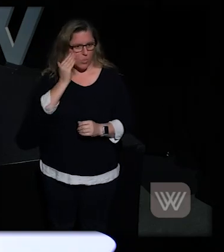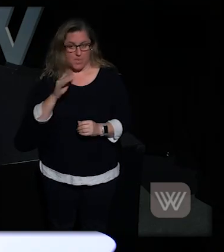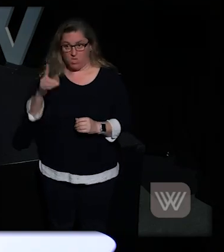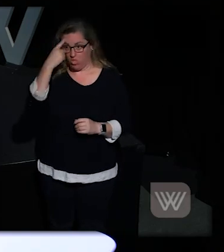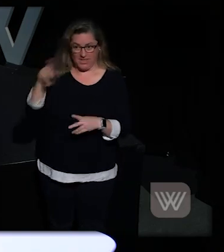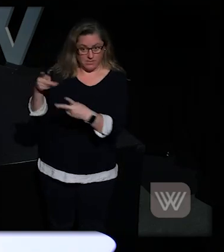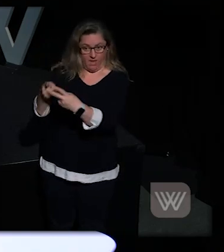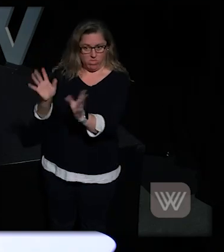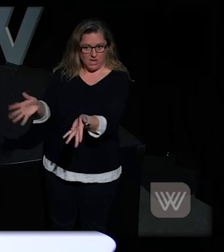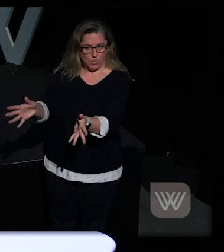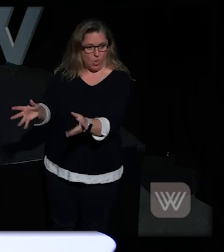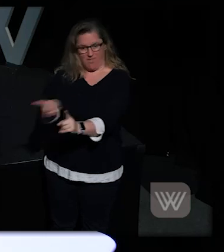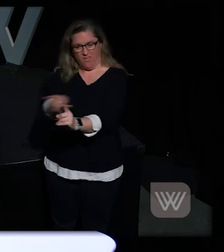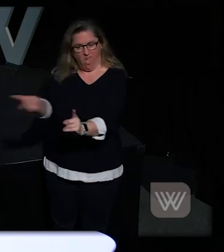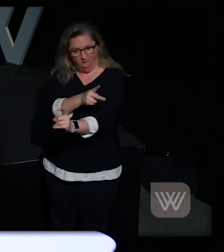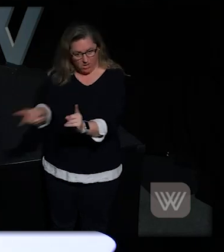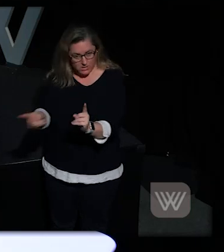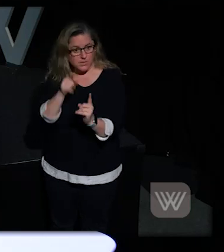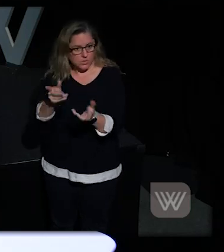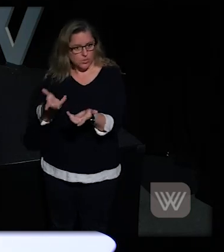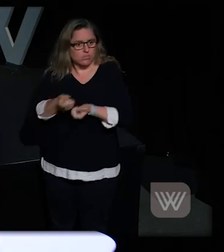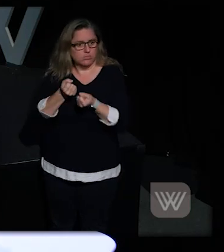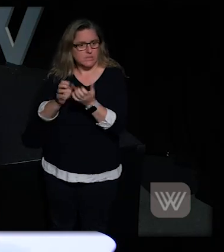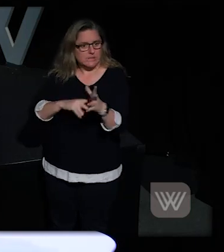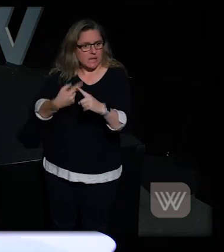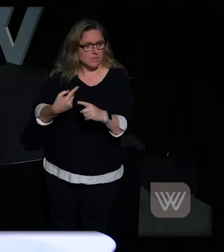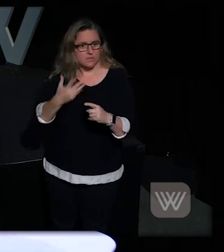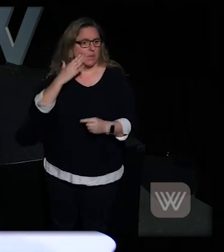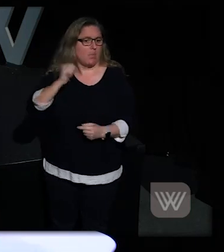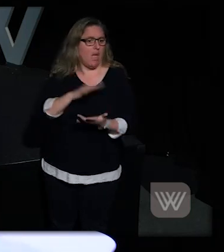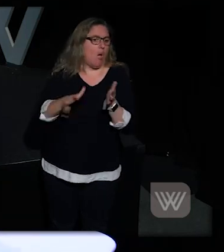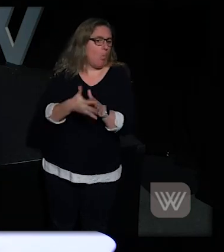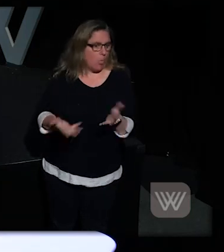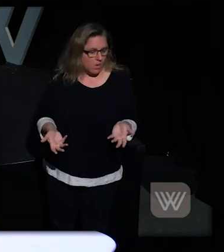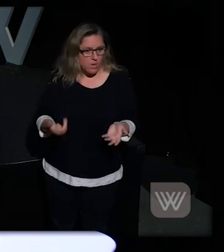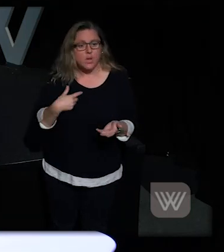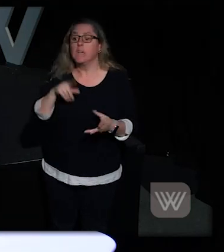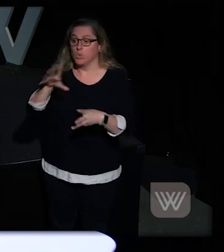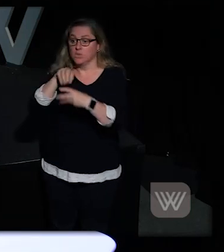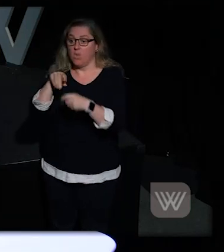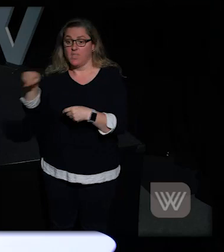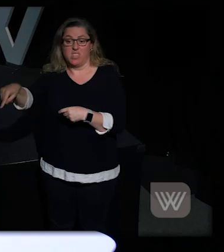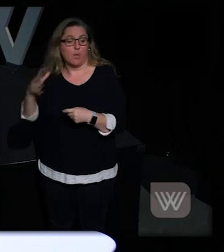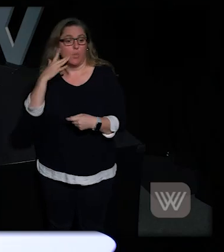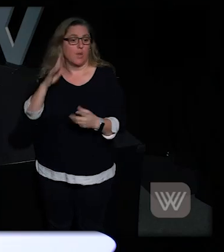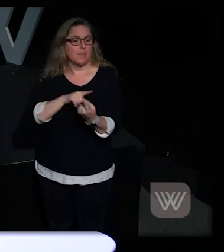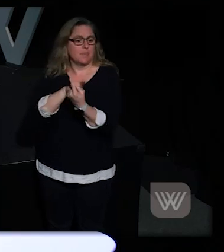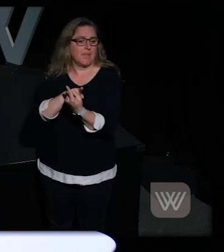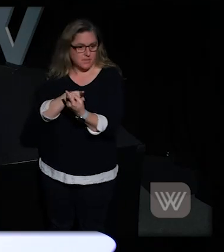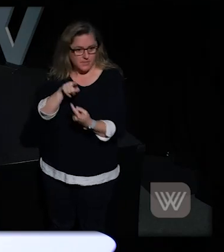sex and that, you know, you can use violence to get sex if you can't get it any other way. So he was in that cohort when I met him. Or on the edge of